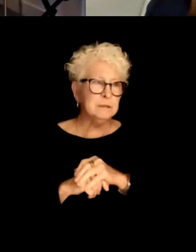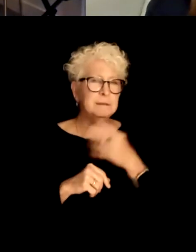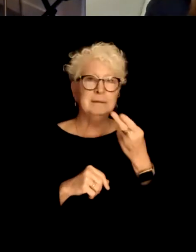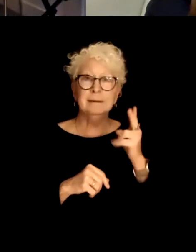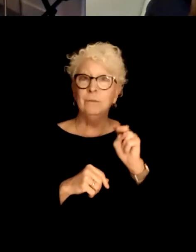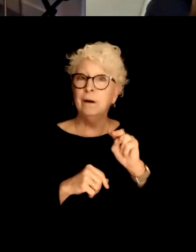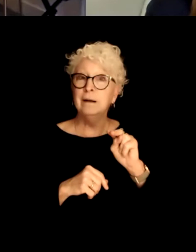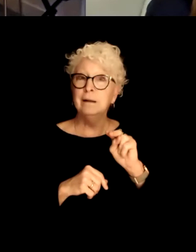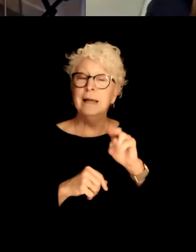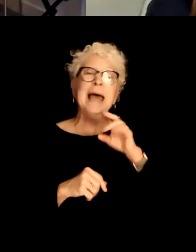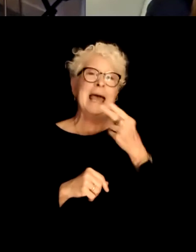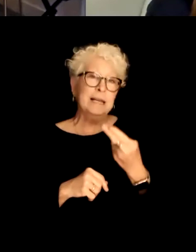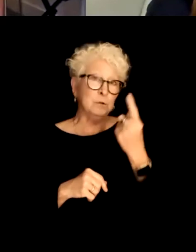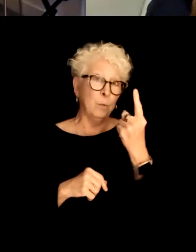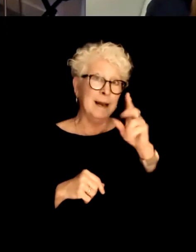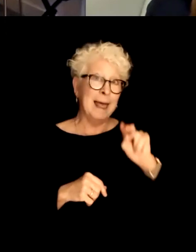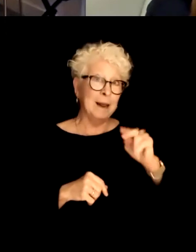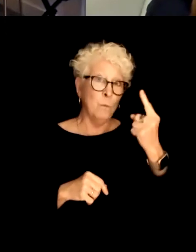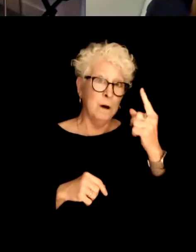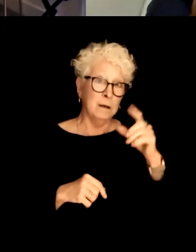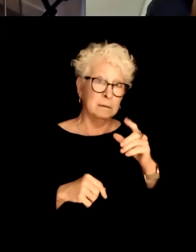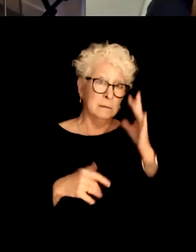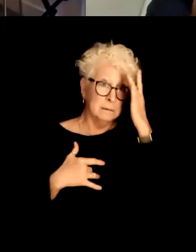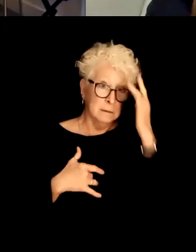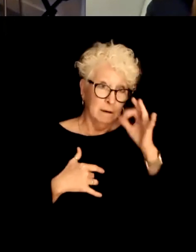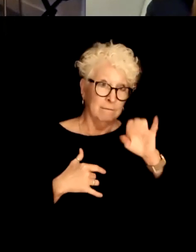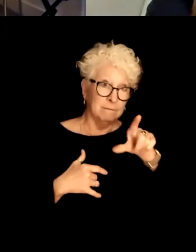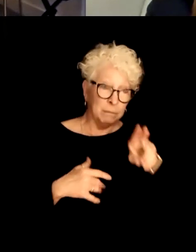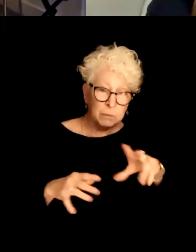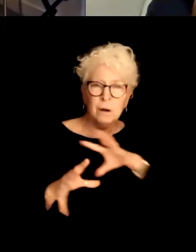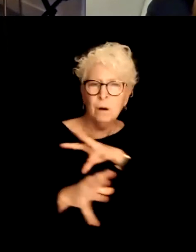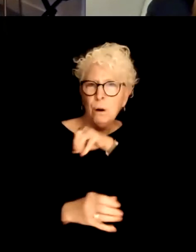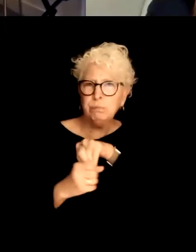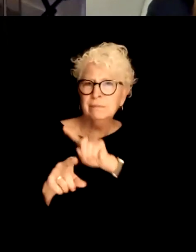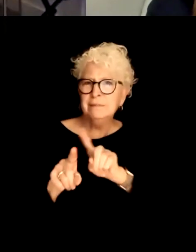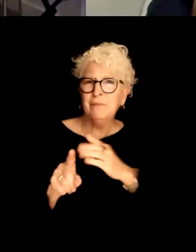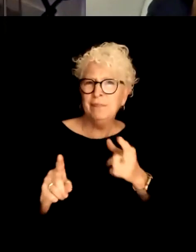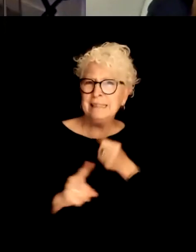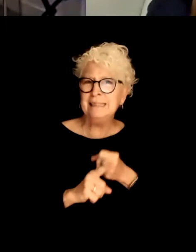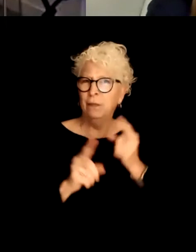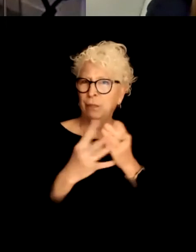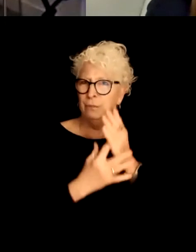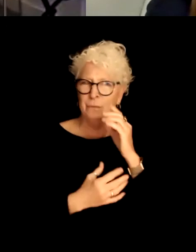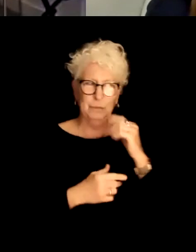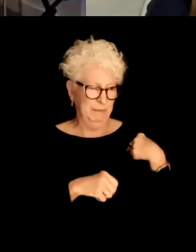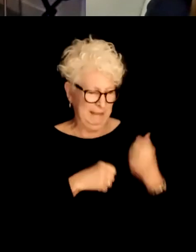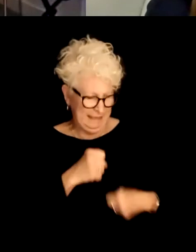H1N1, of a unknown virus that swept the US in like the mid 1980s,